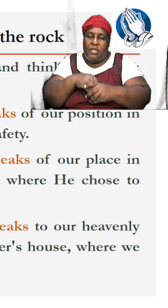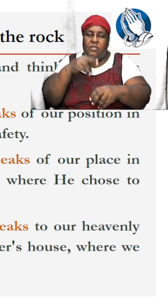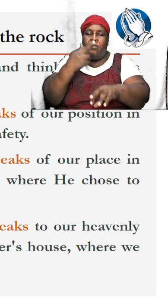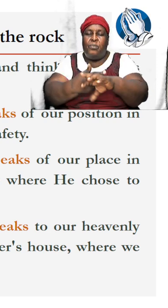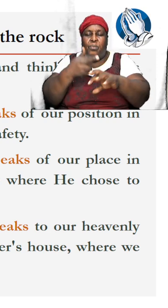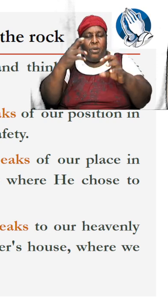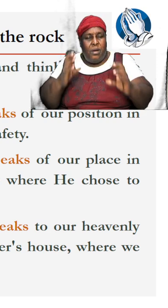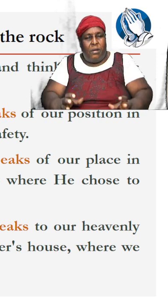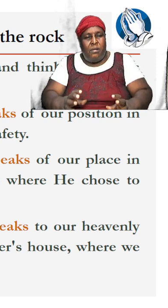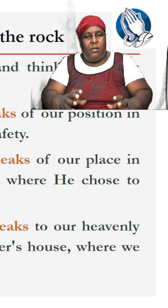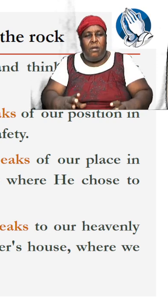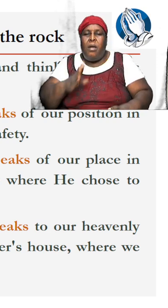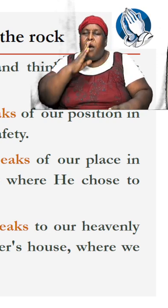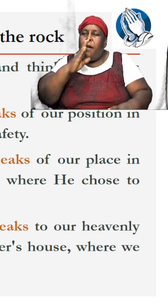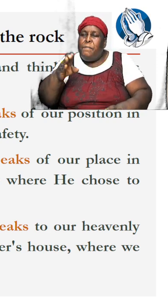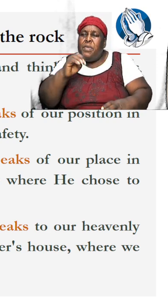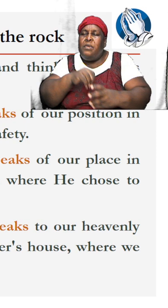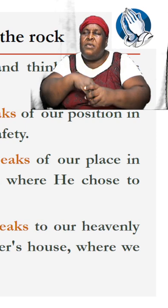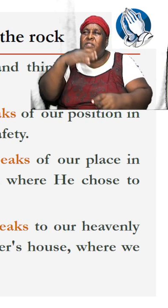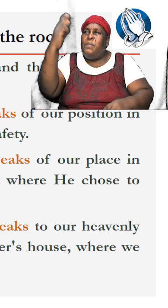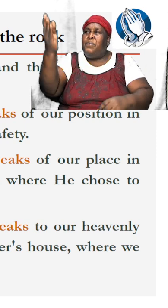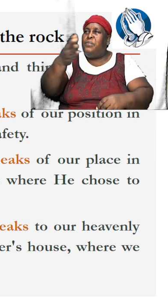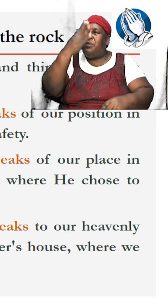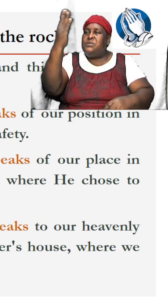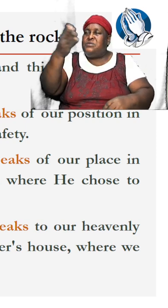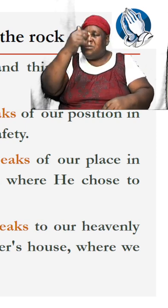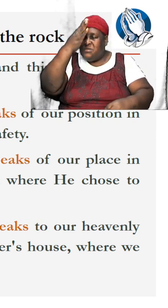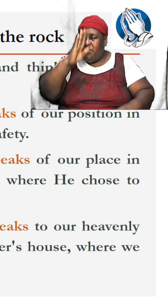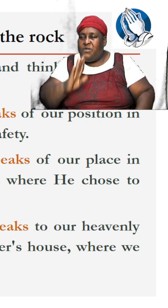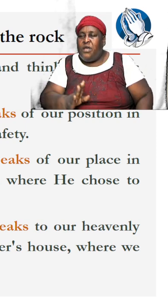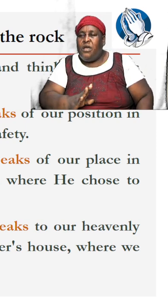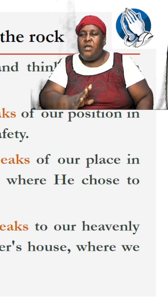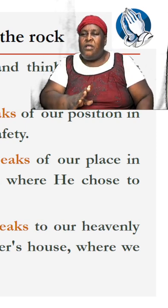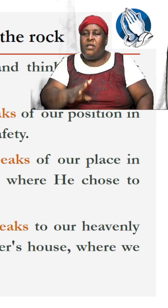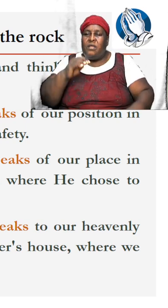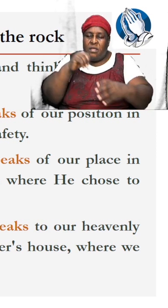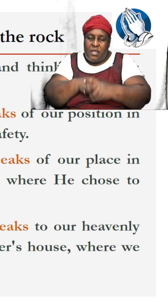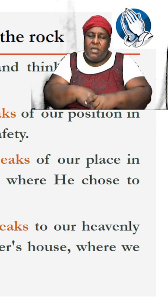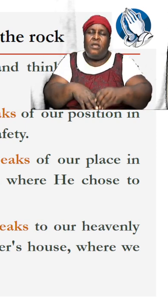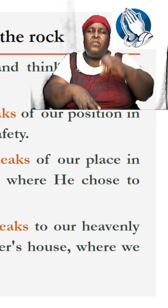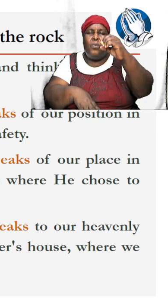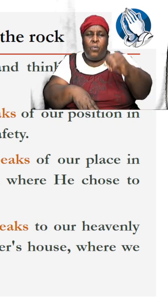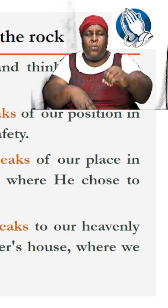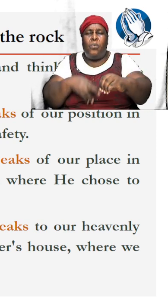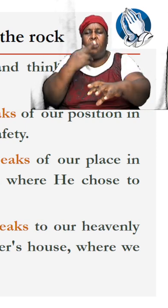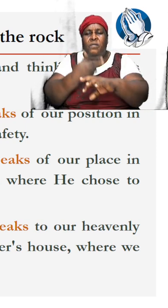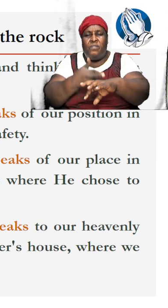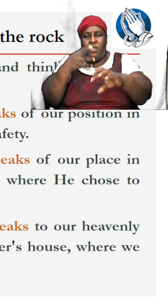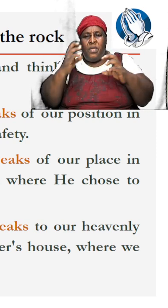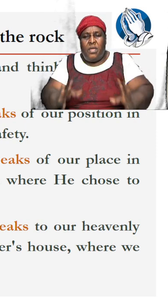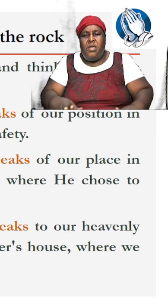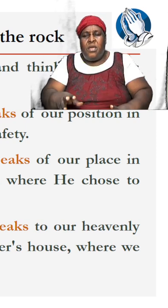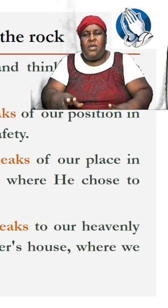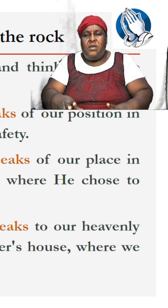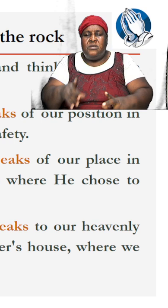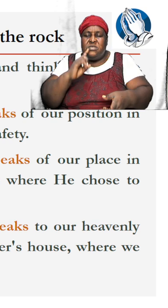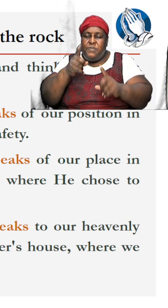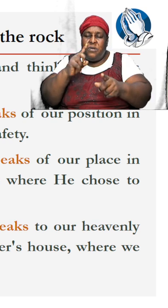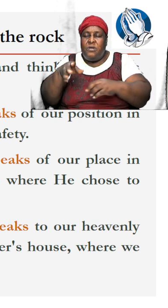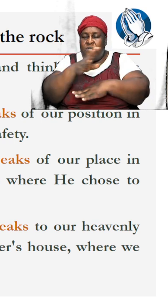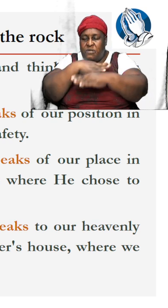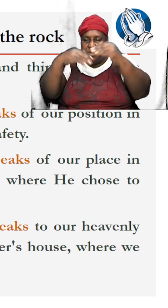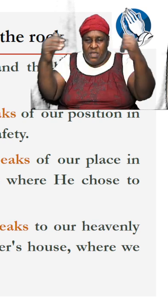rock. Be in the presence of God. Hallelujah. In the cleft of the rock speaks of our heavenly